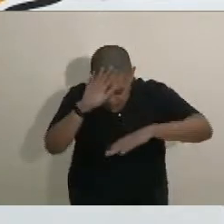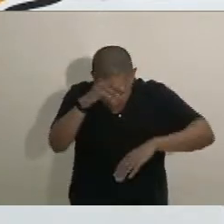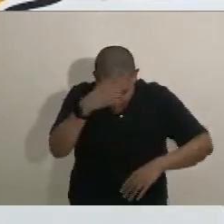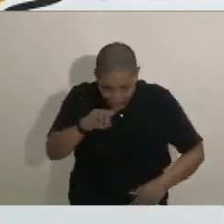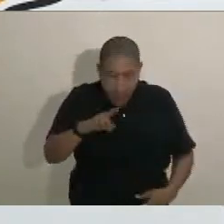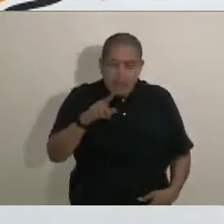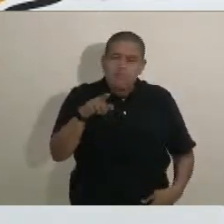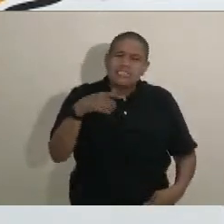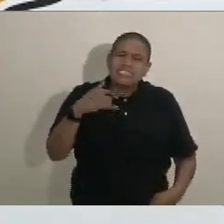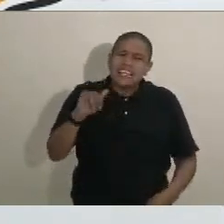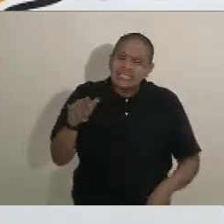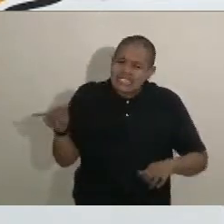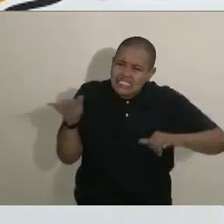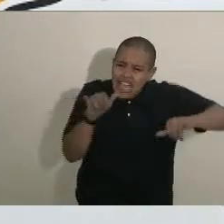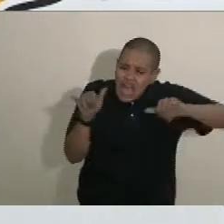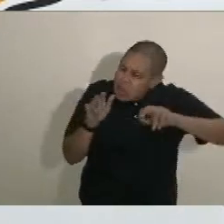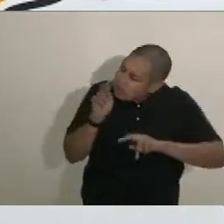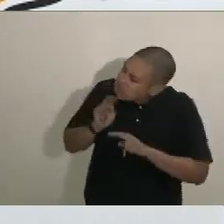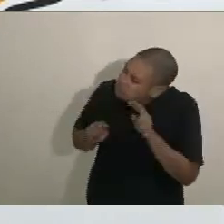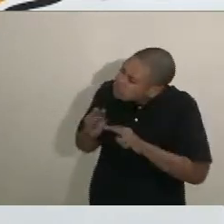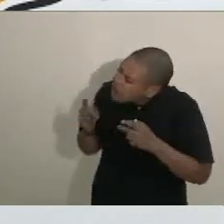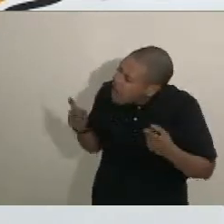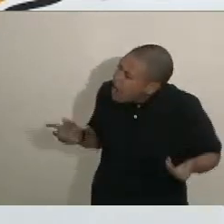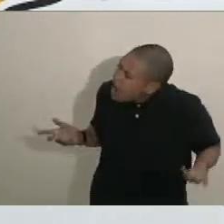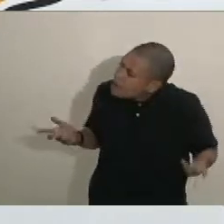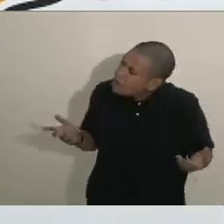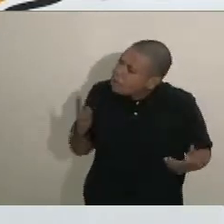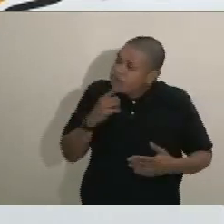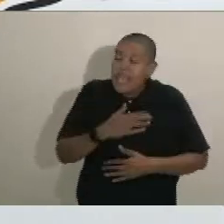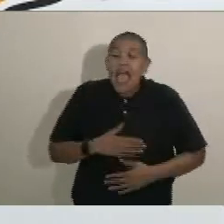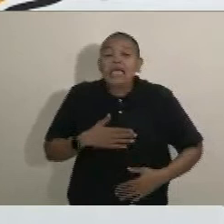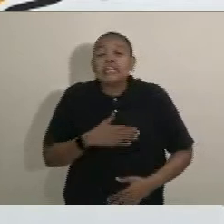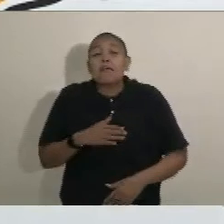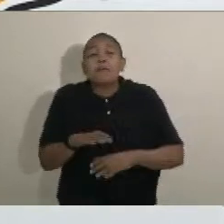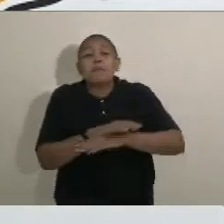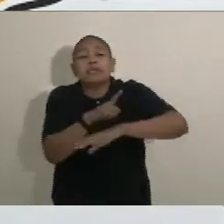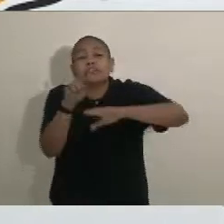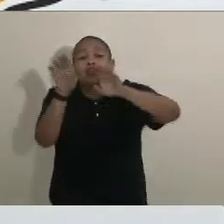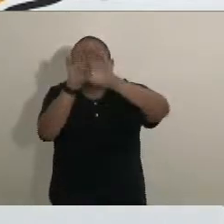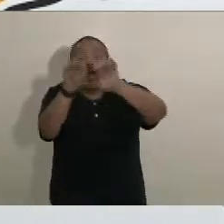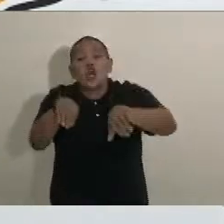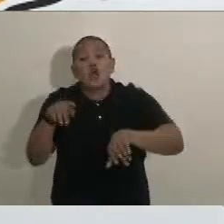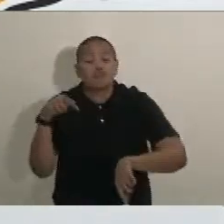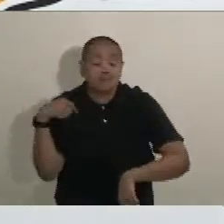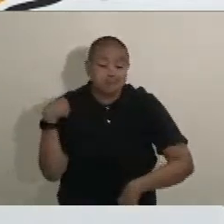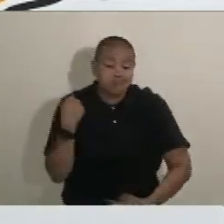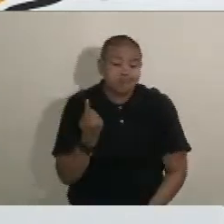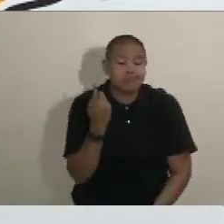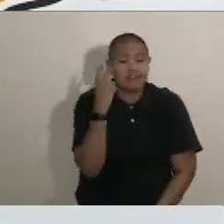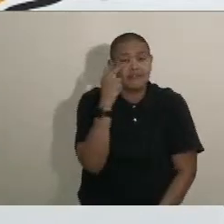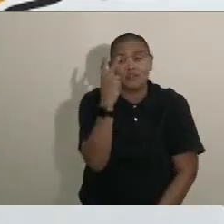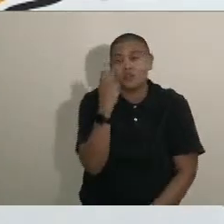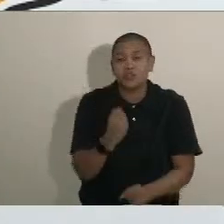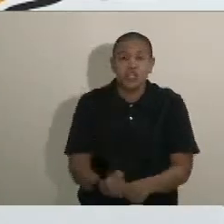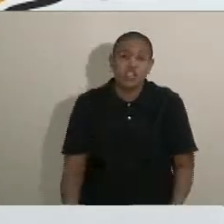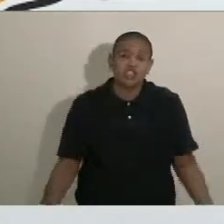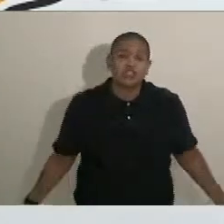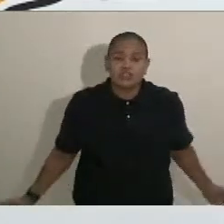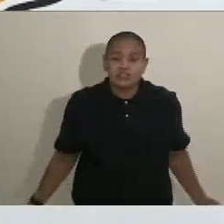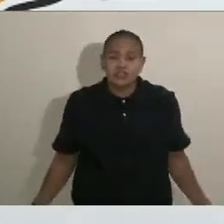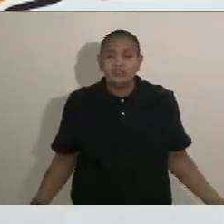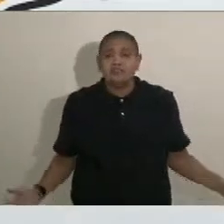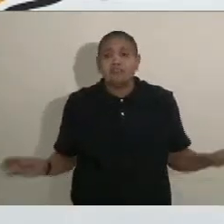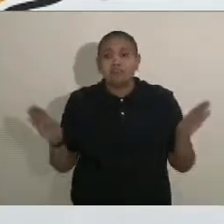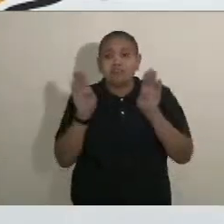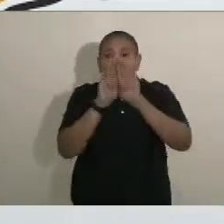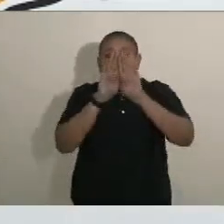it's a similar scenario. The entertainment industry was shut down practically for the better part of 2